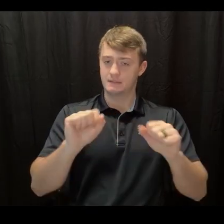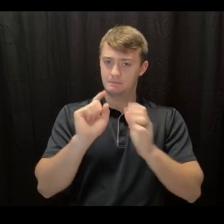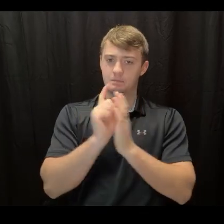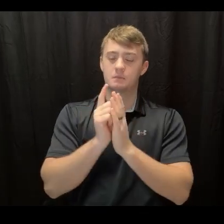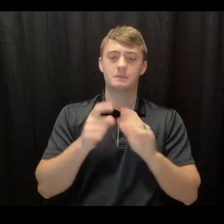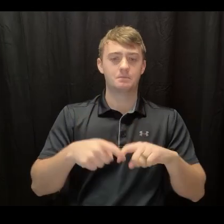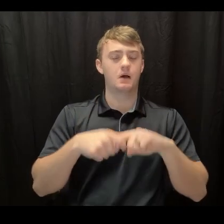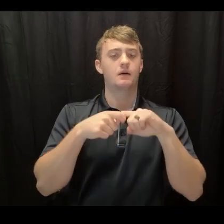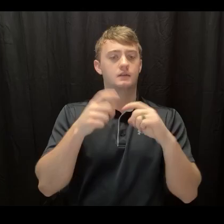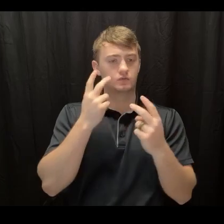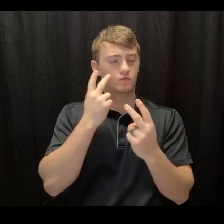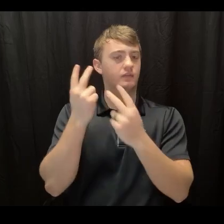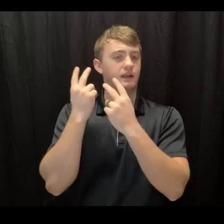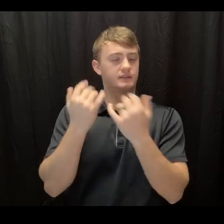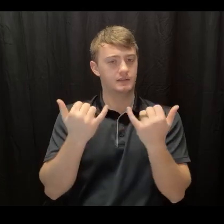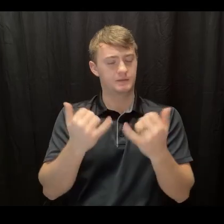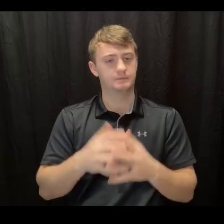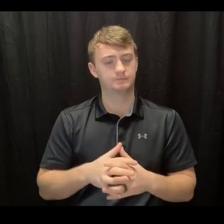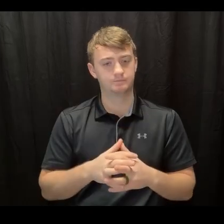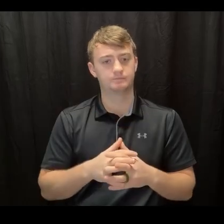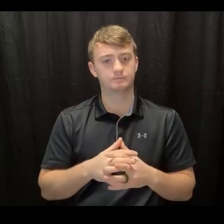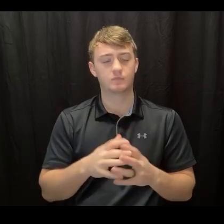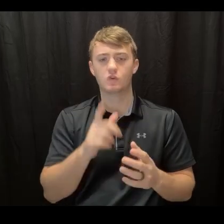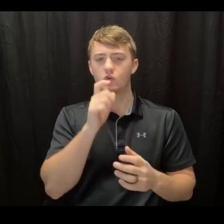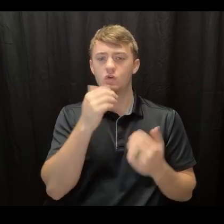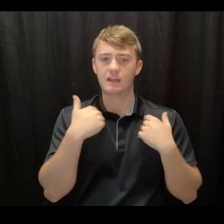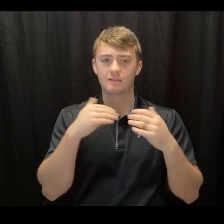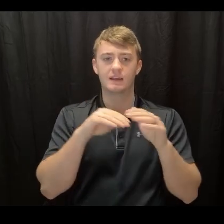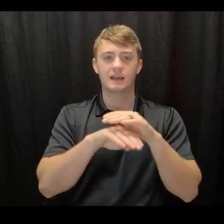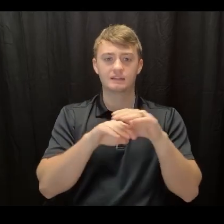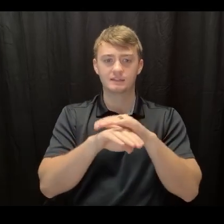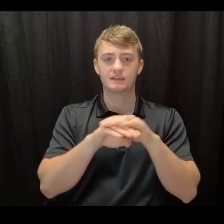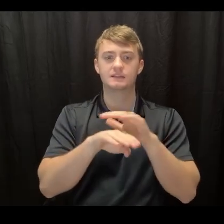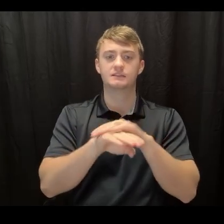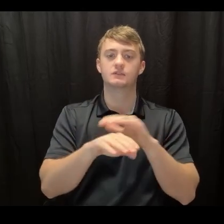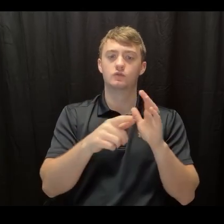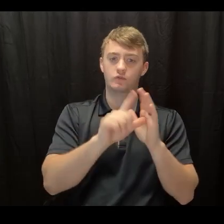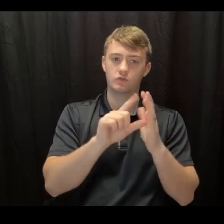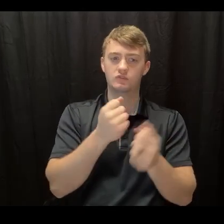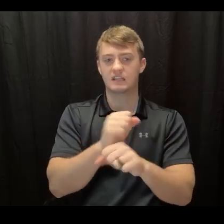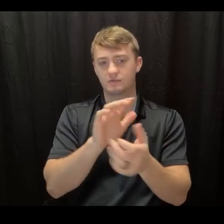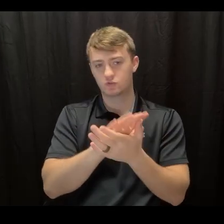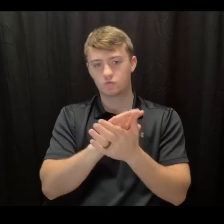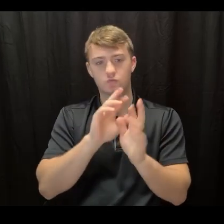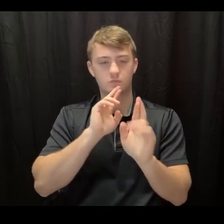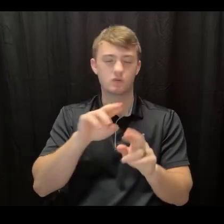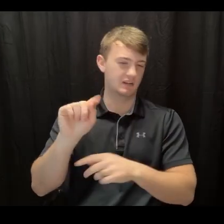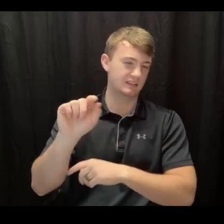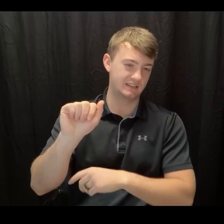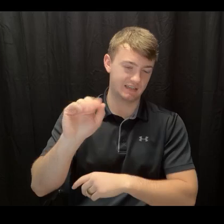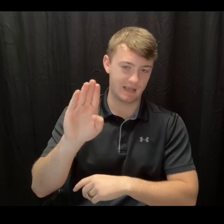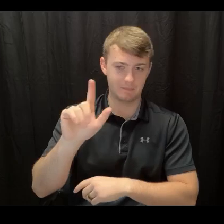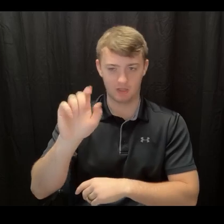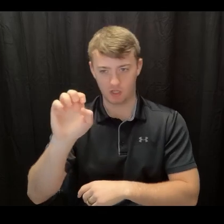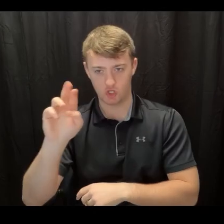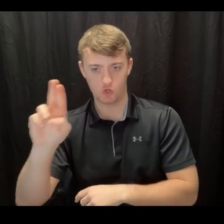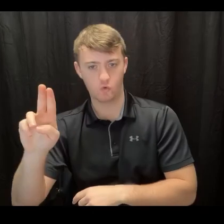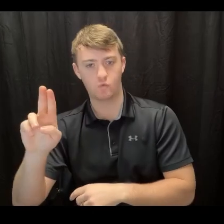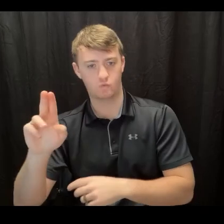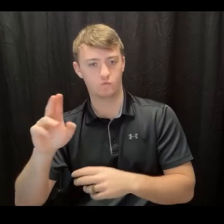Please take a minute to pause and reflect now. Who has access to and reviews the Safe Schools report or Tableau report?